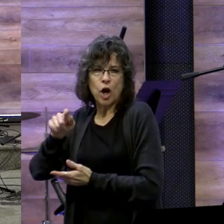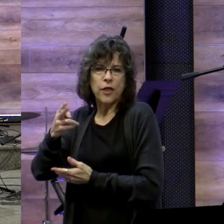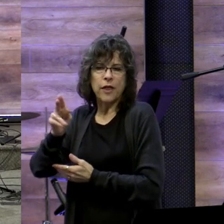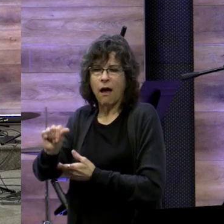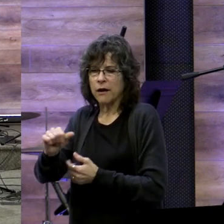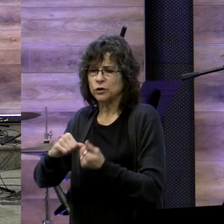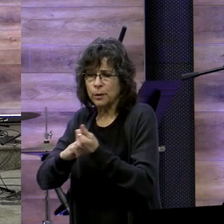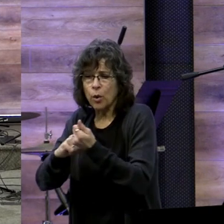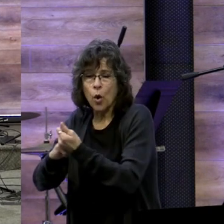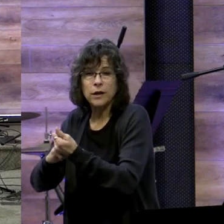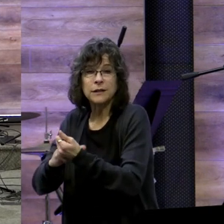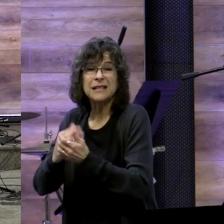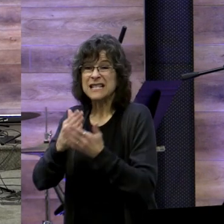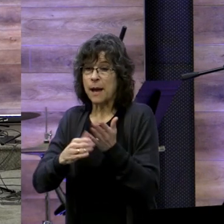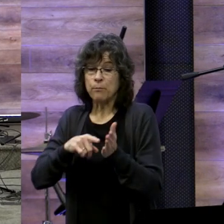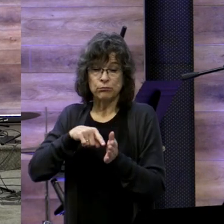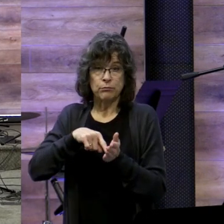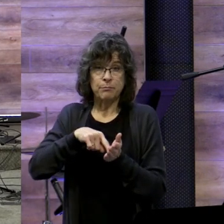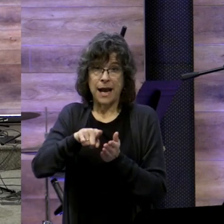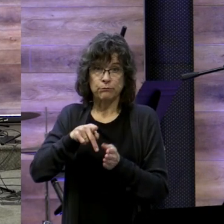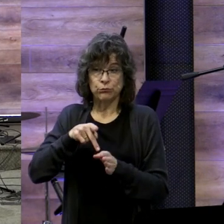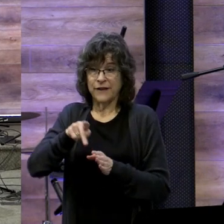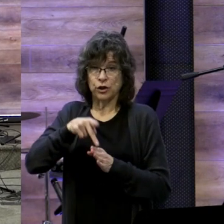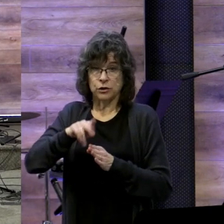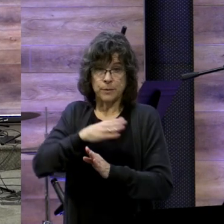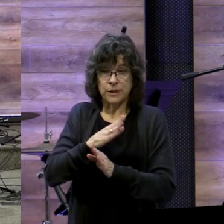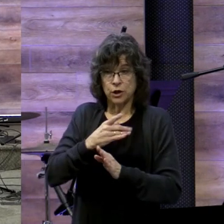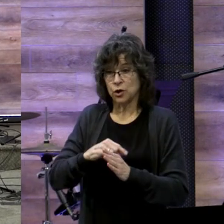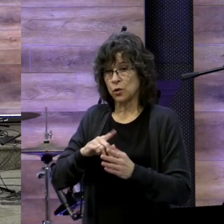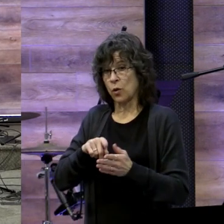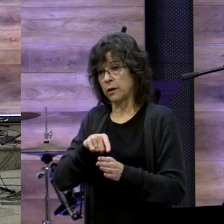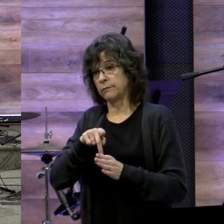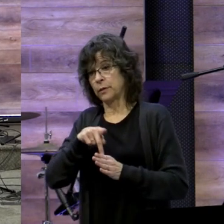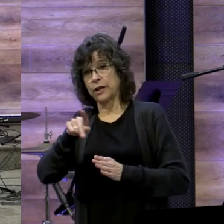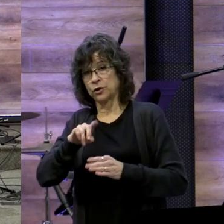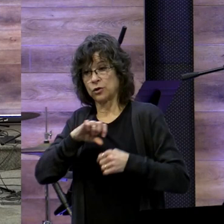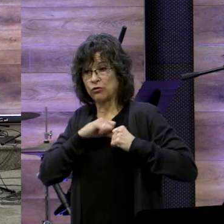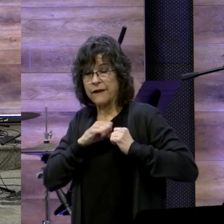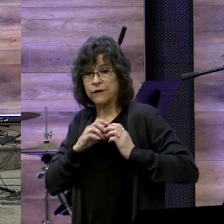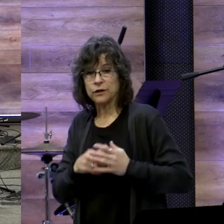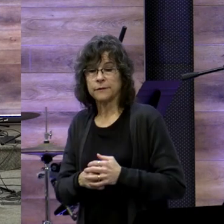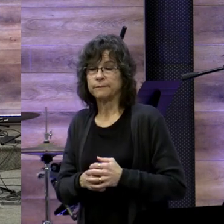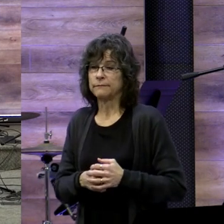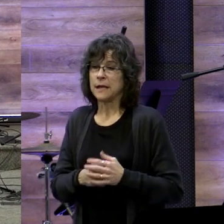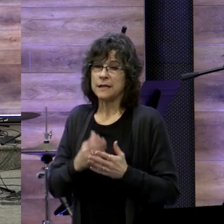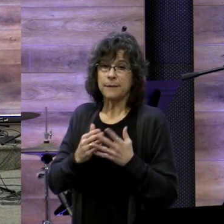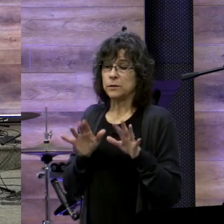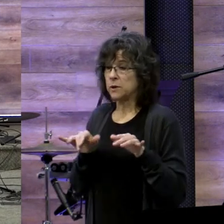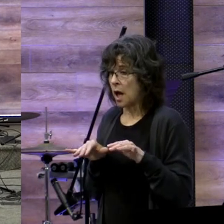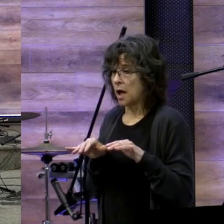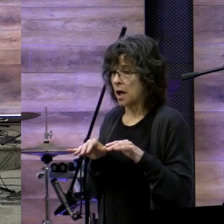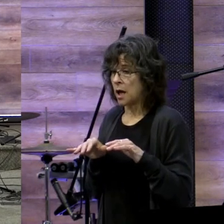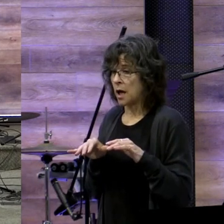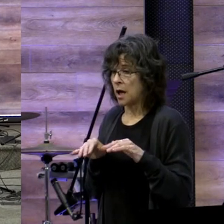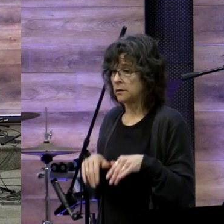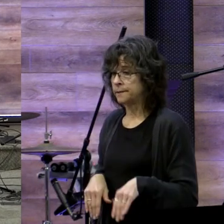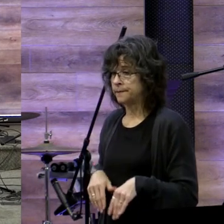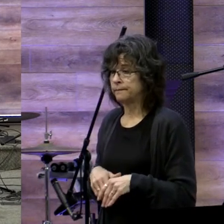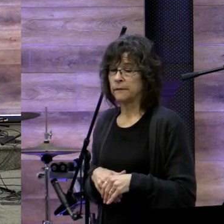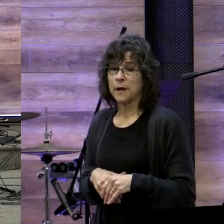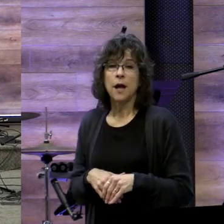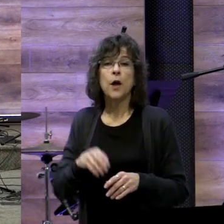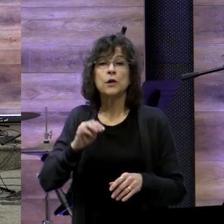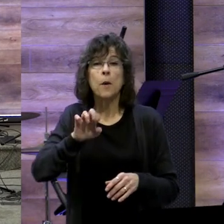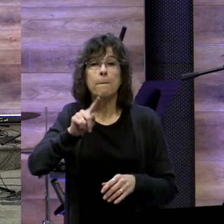some there because they just don't even know how to put one foot in front of the other. Verse 20, so Martha, when Martha heard that Jesus was coming,